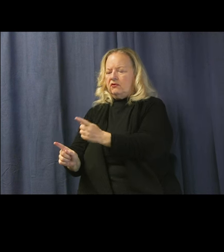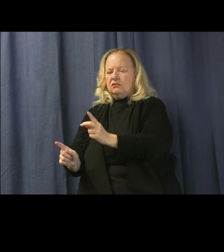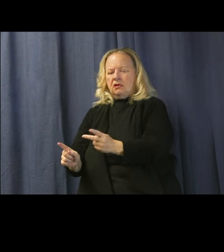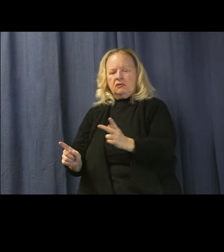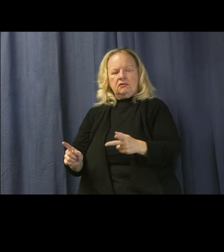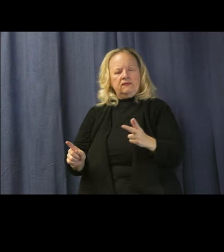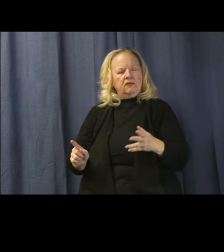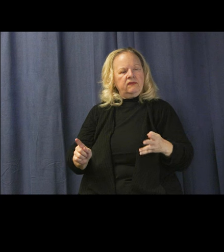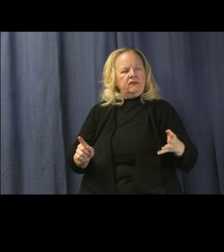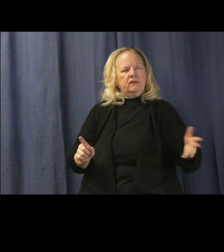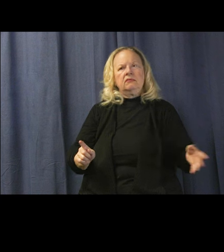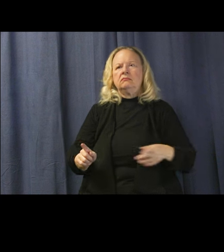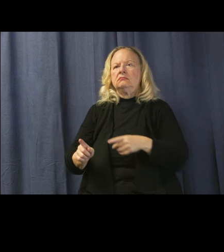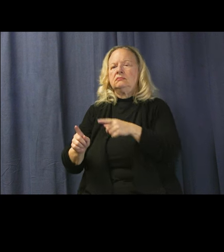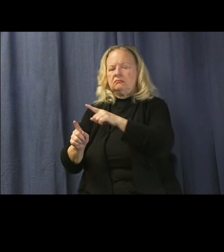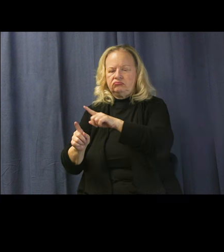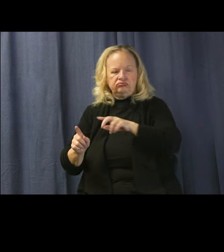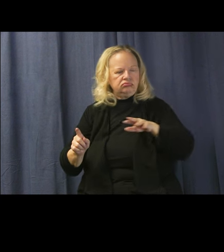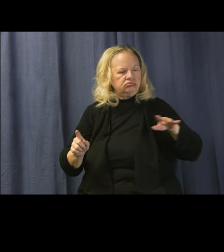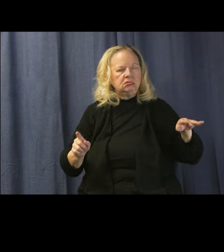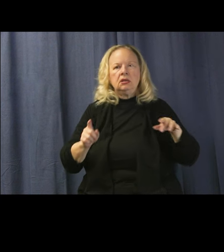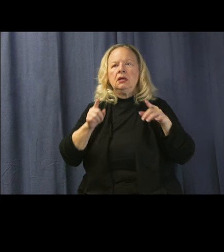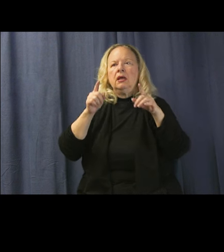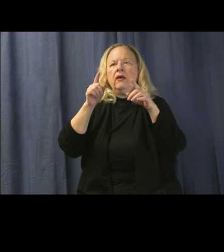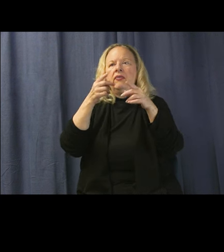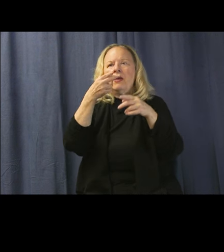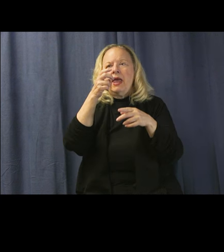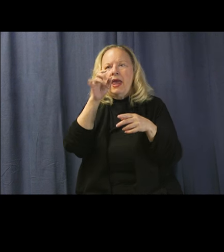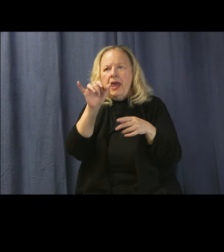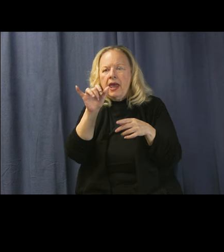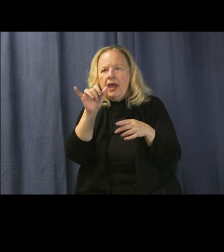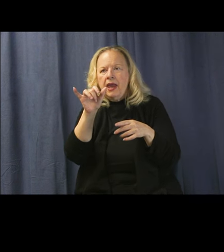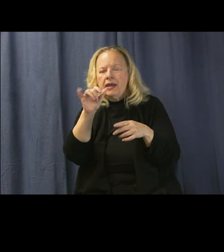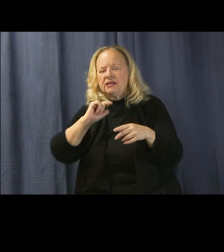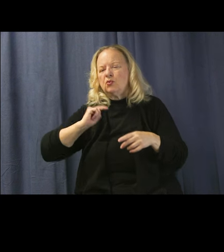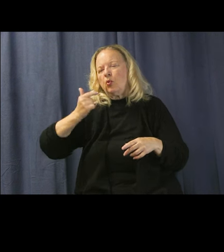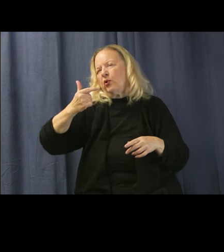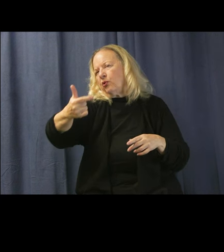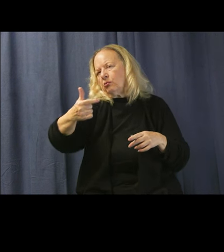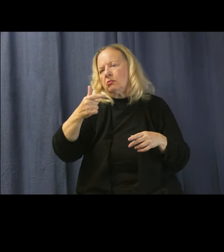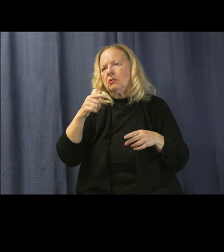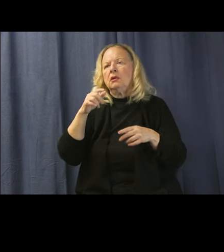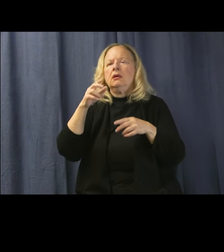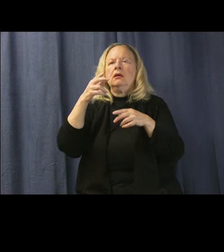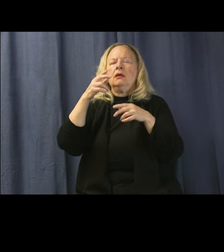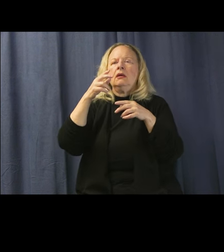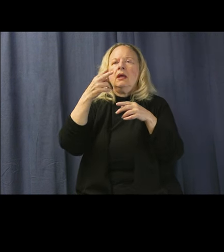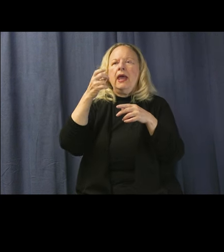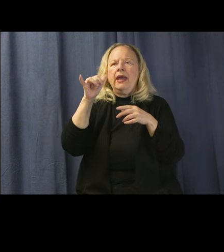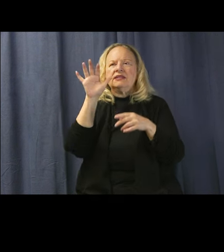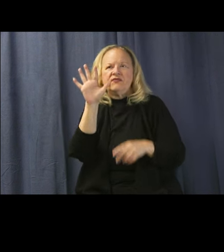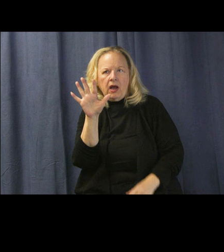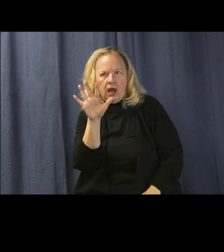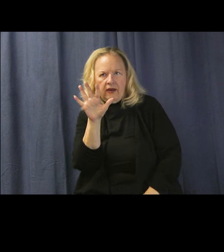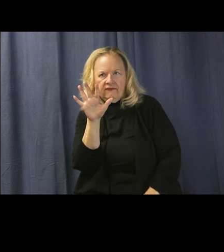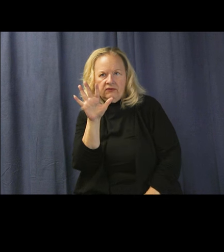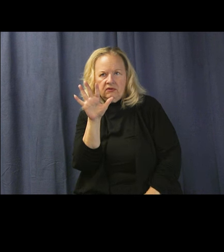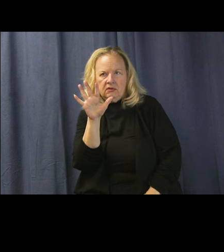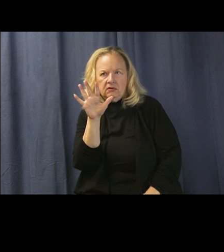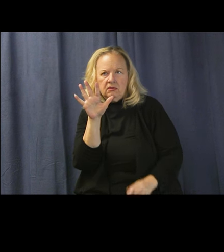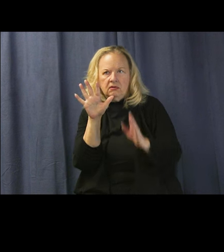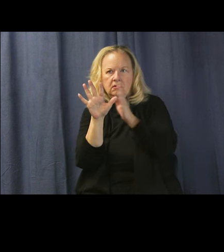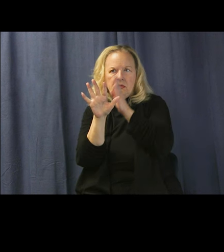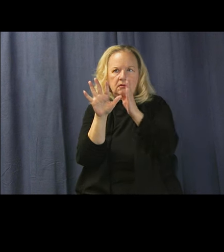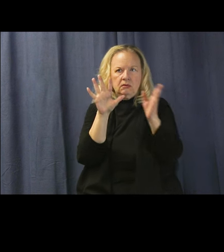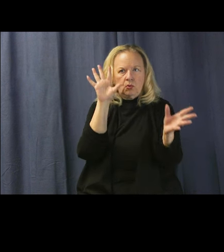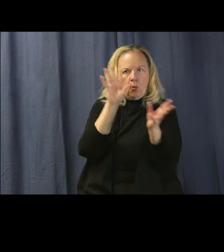Yud is 10, the He is 5. Okay? And so what is